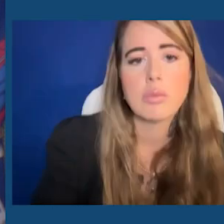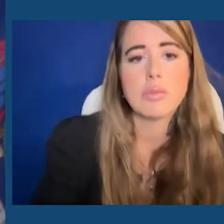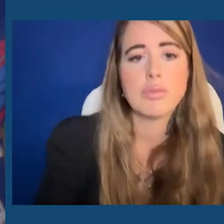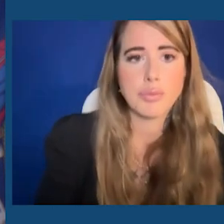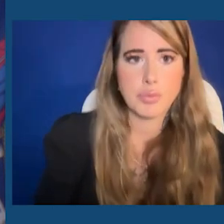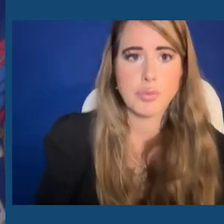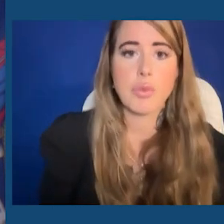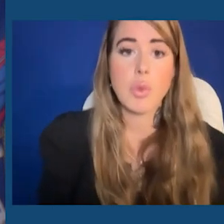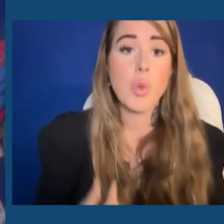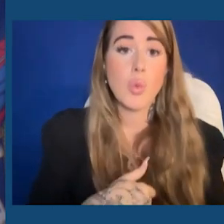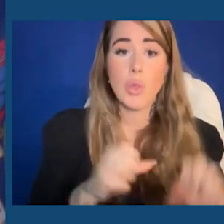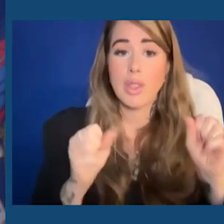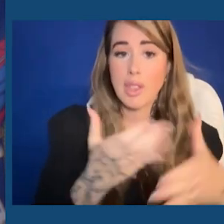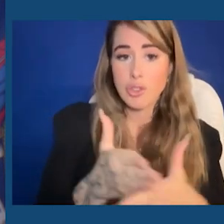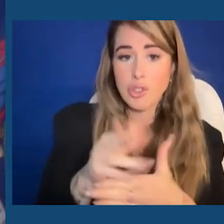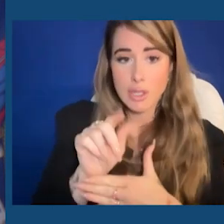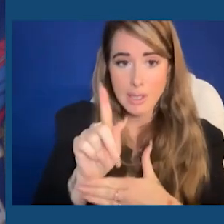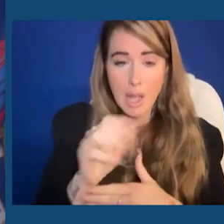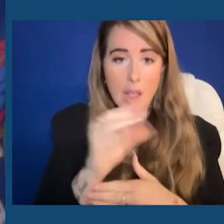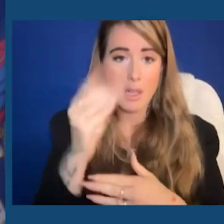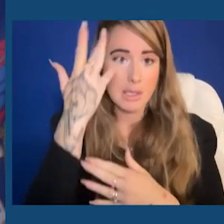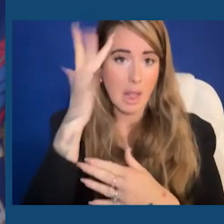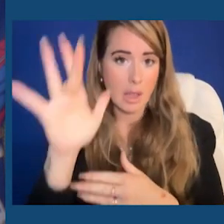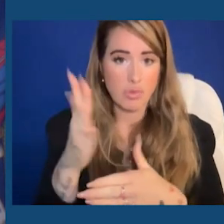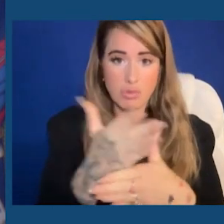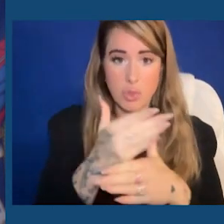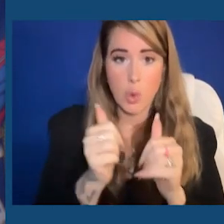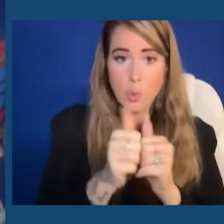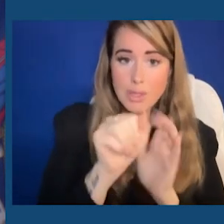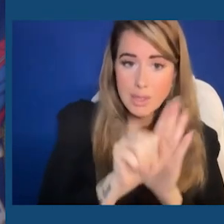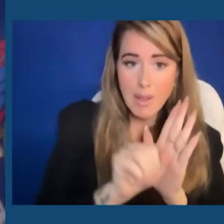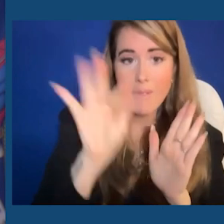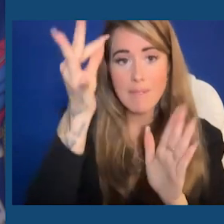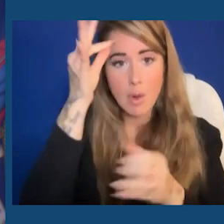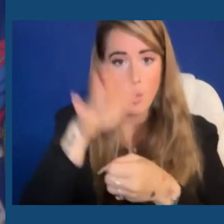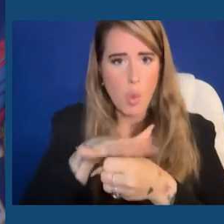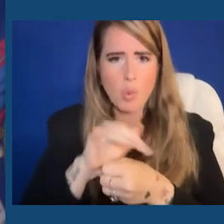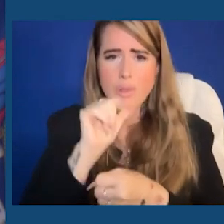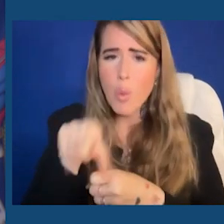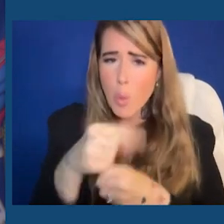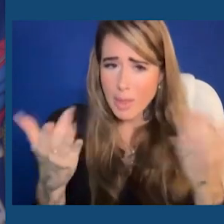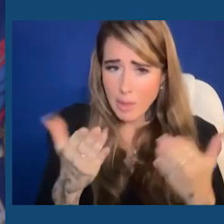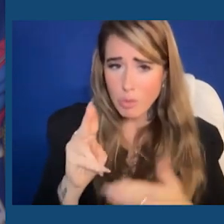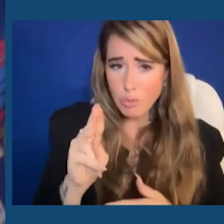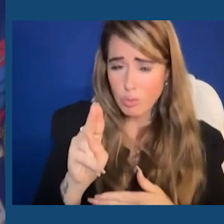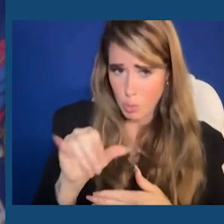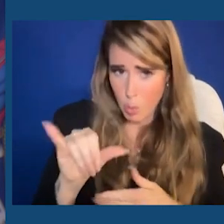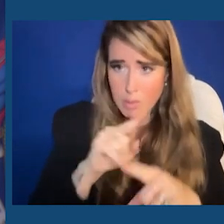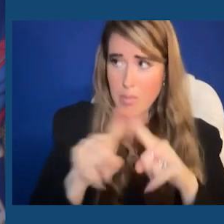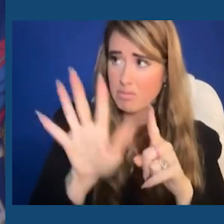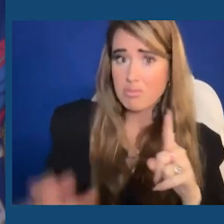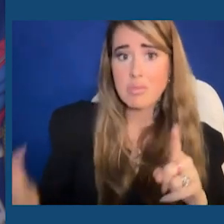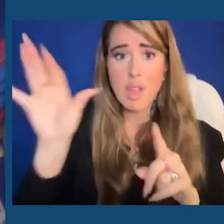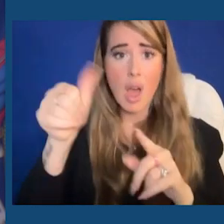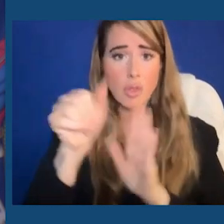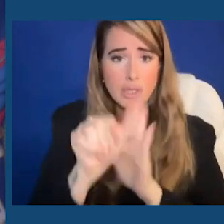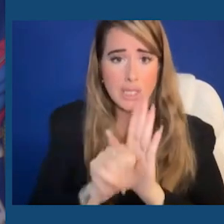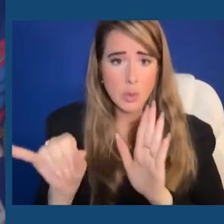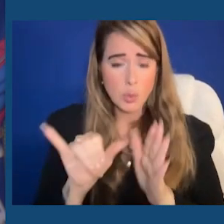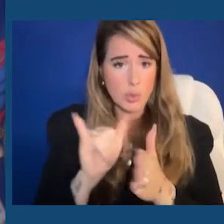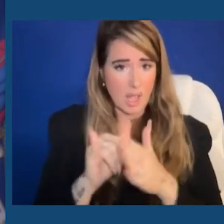intelligence among federal, state, and local entities, not just here in New York, but across state lines. This is how big this